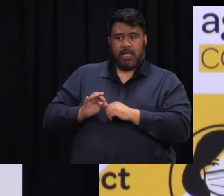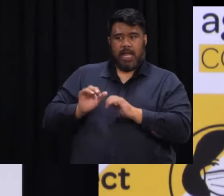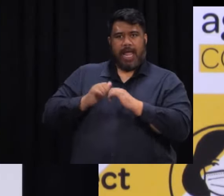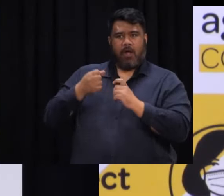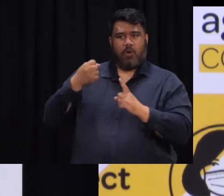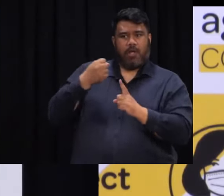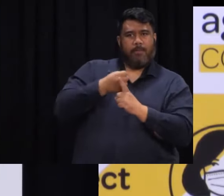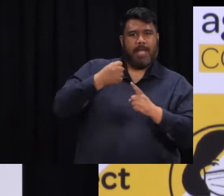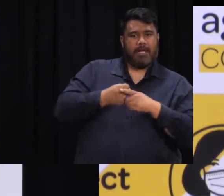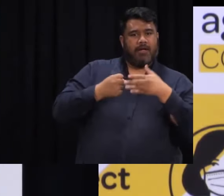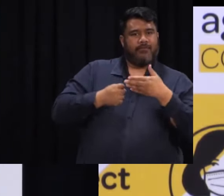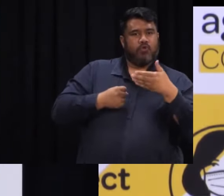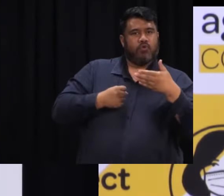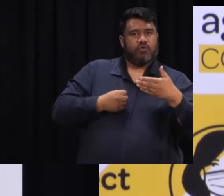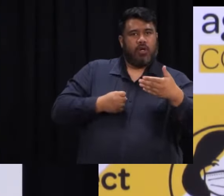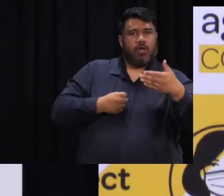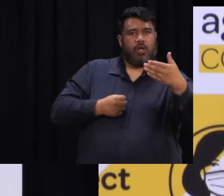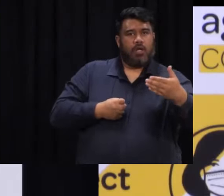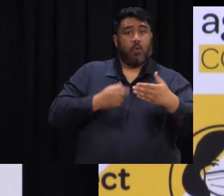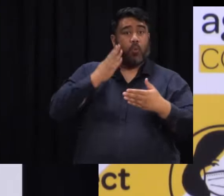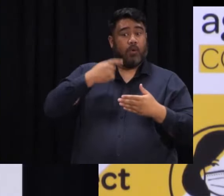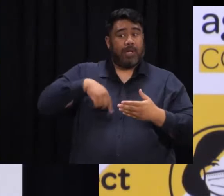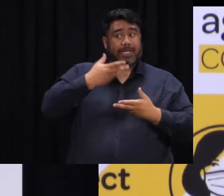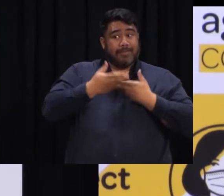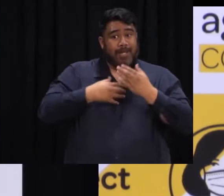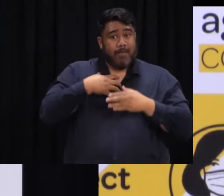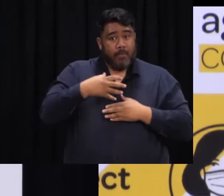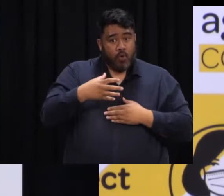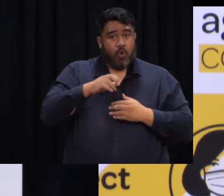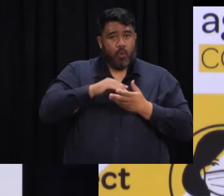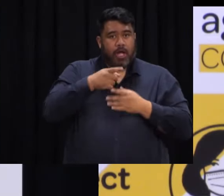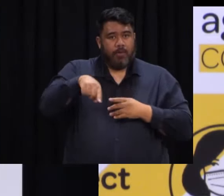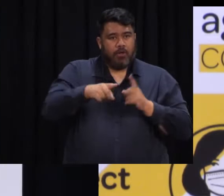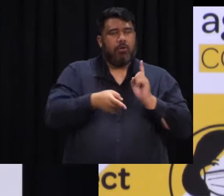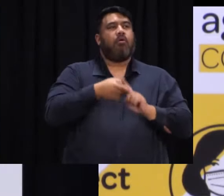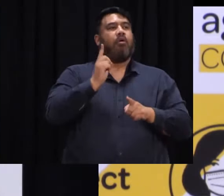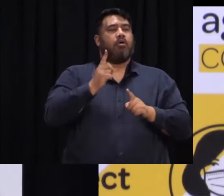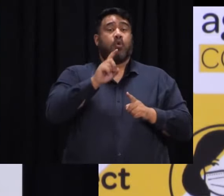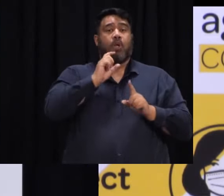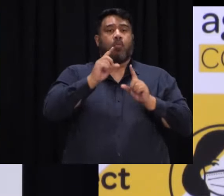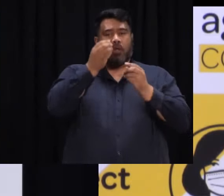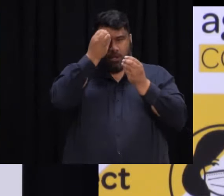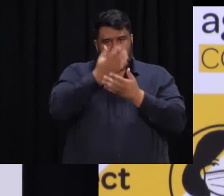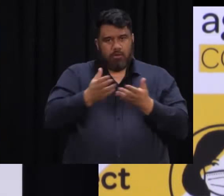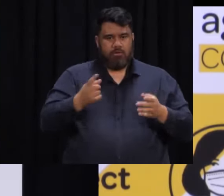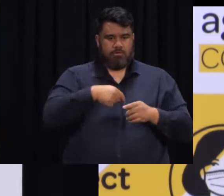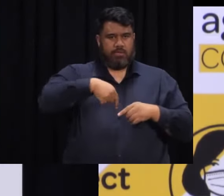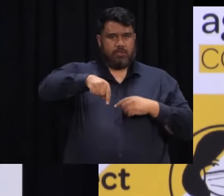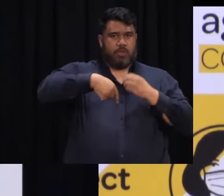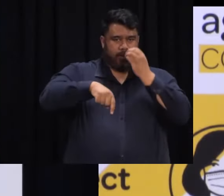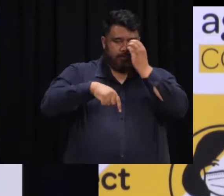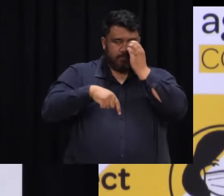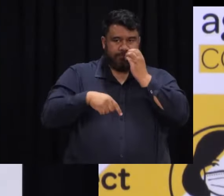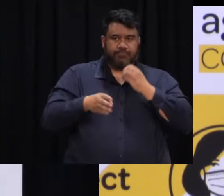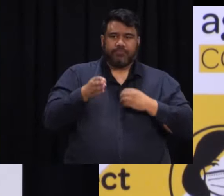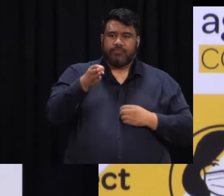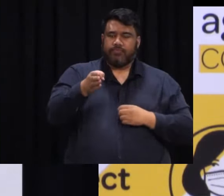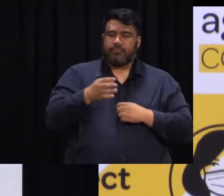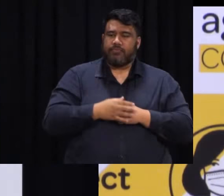in the future. And that will give everyone a bit of insight into the information we're receiving. So we'll look to do that over the course of the week. Luke? Just on